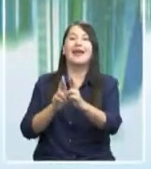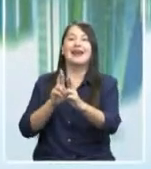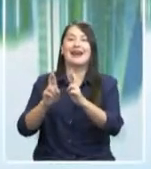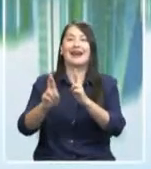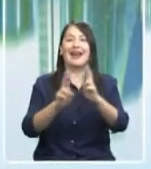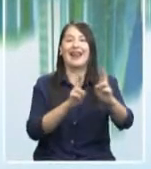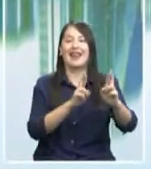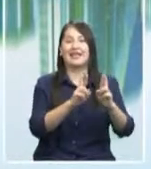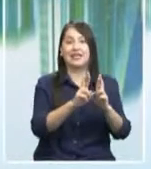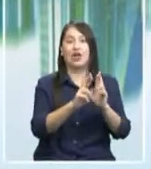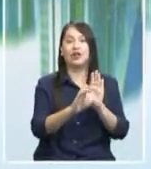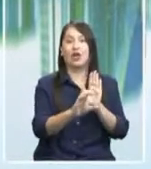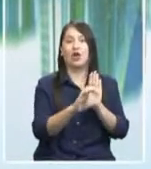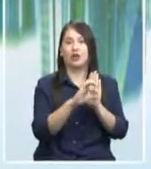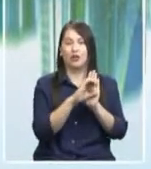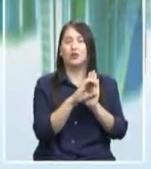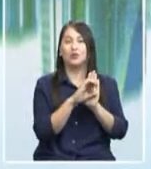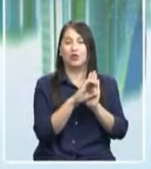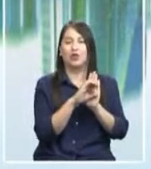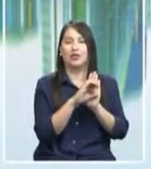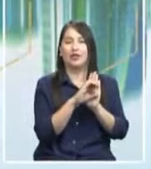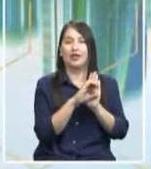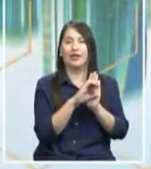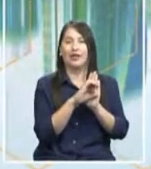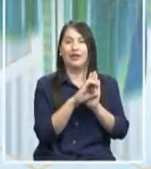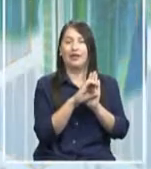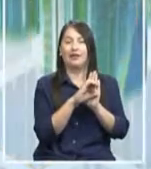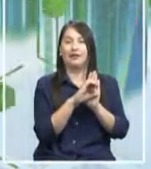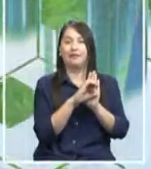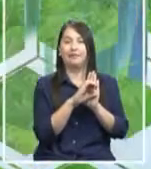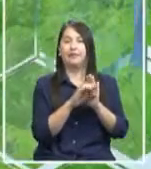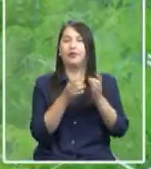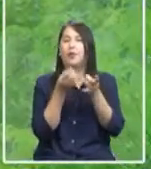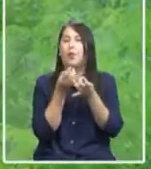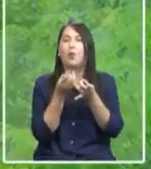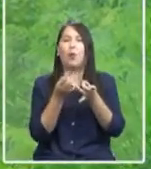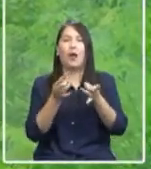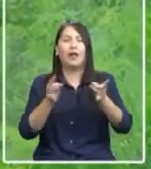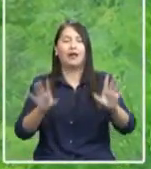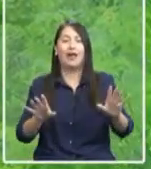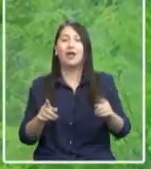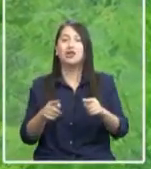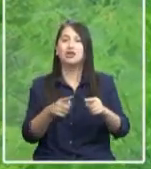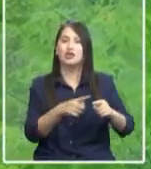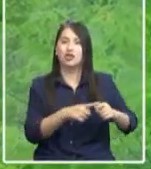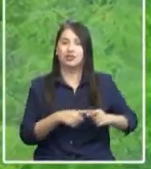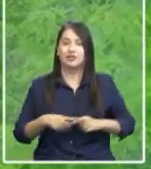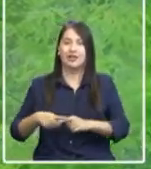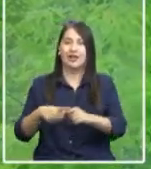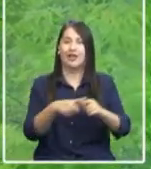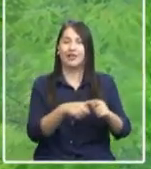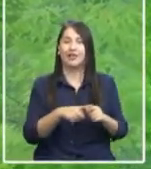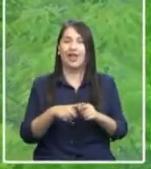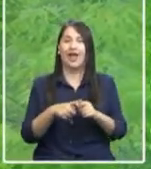be thought about in any kind of society that has a claim to